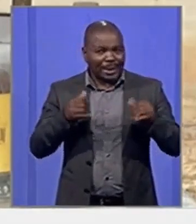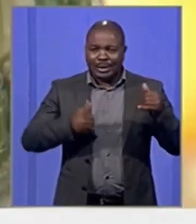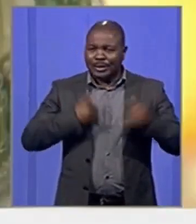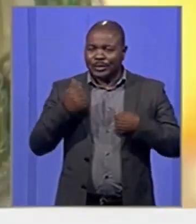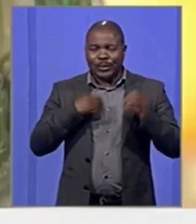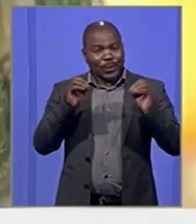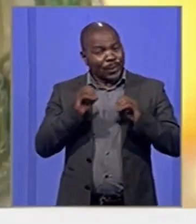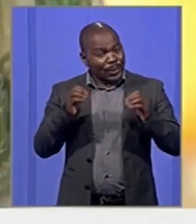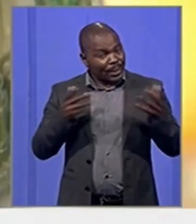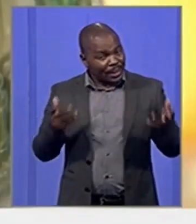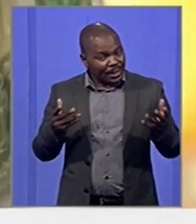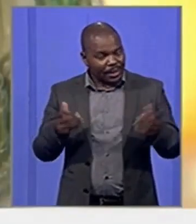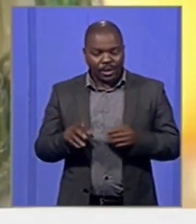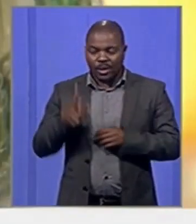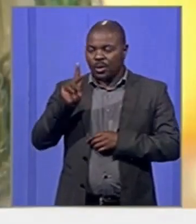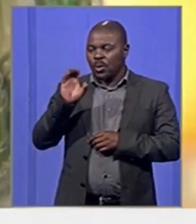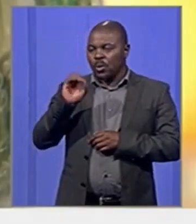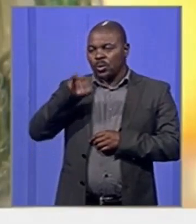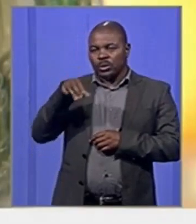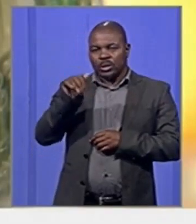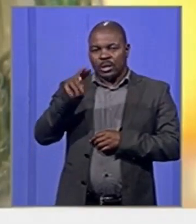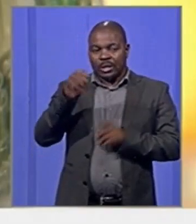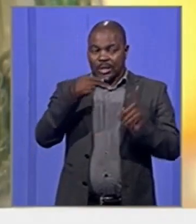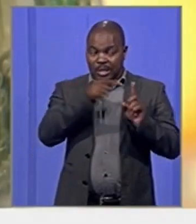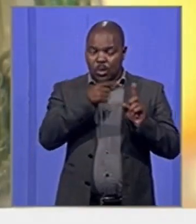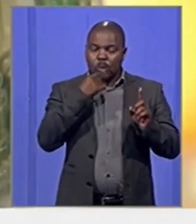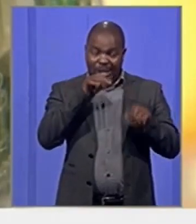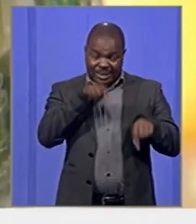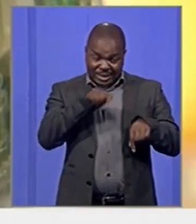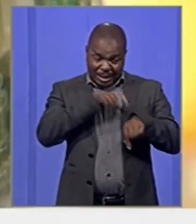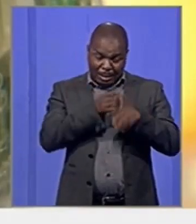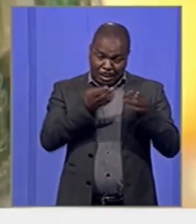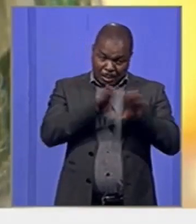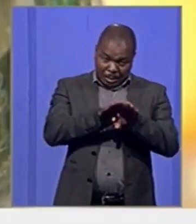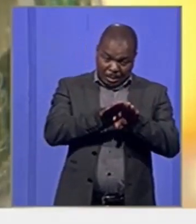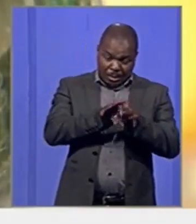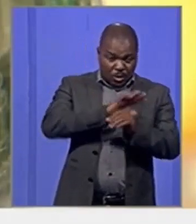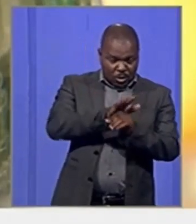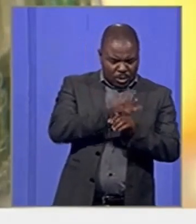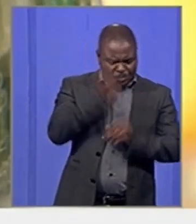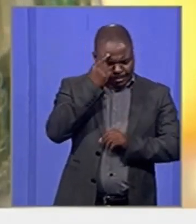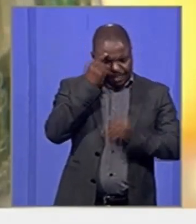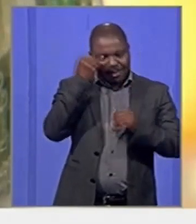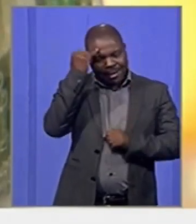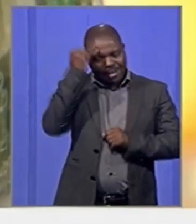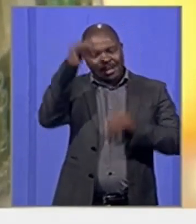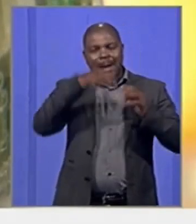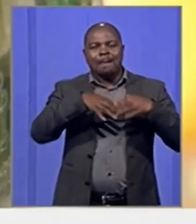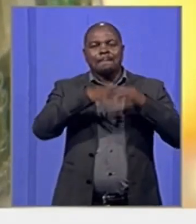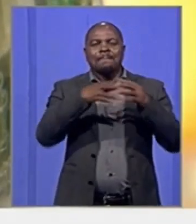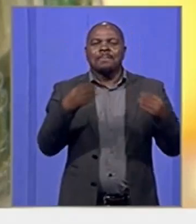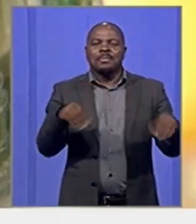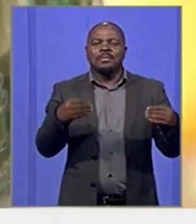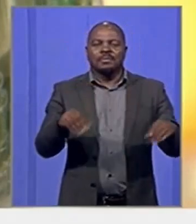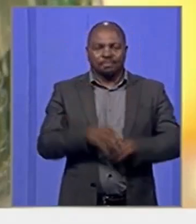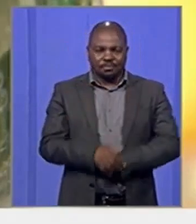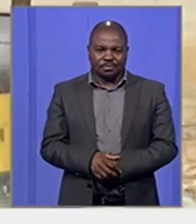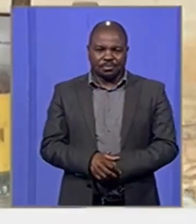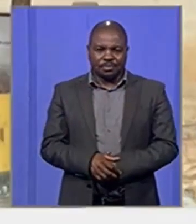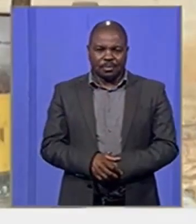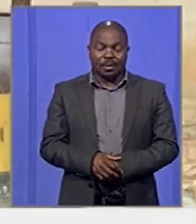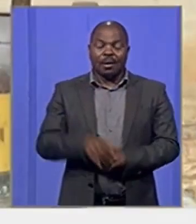sone. Kojane a re ke ka yone nako eo fa ne a simolola ka kgwebo ya gagwe. Ka tswela yalo ke ka